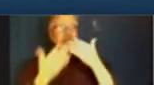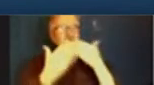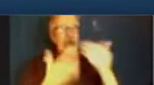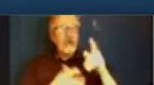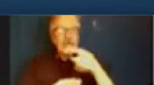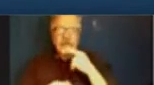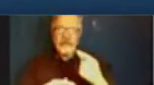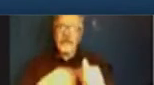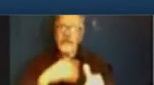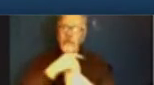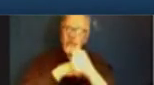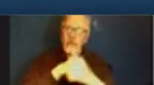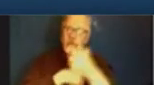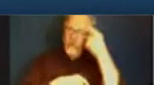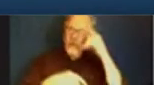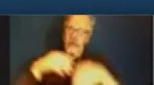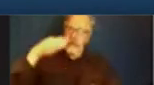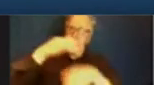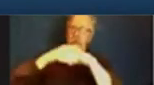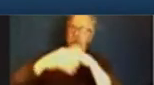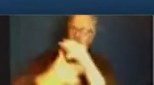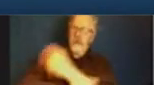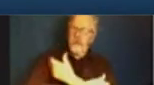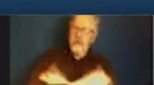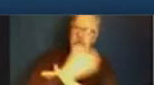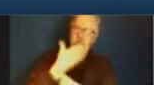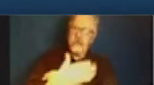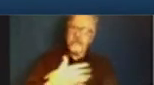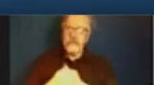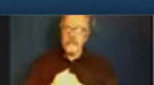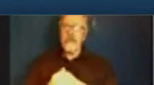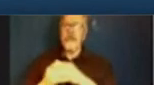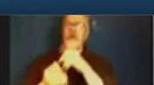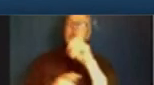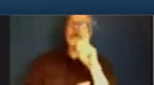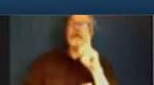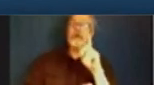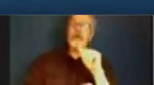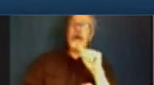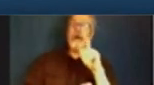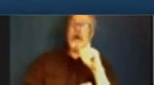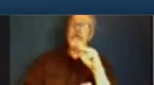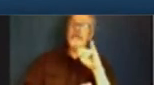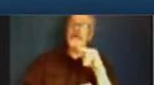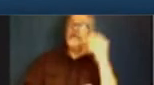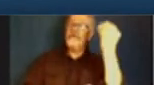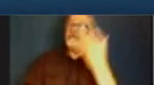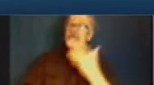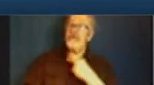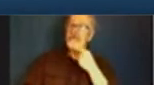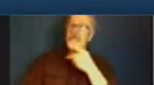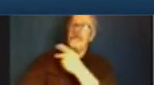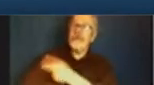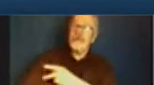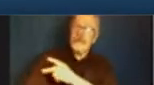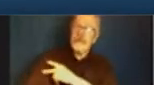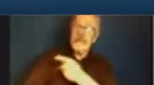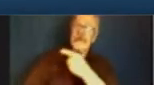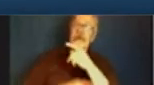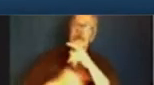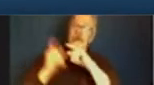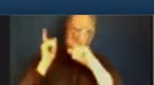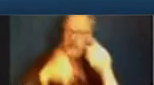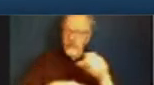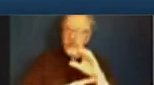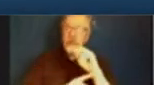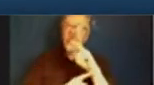things that administrators keep telling me is that there are patients in hospitals who've been treated and are ready to be discharged to adult family